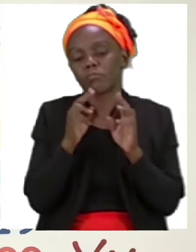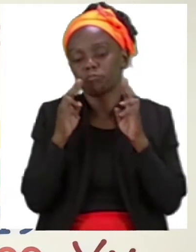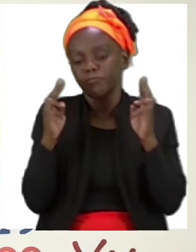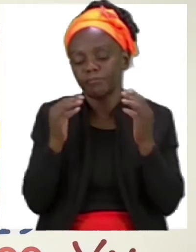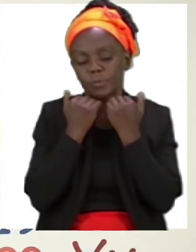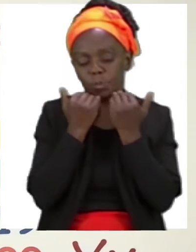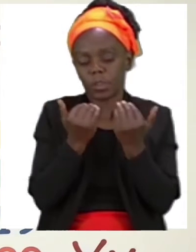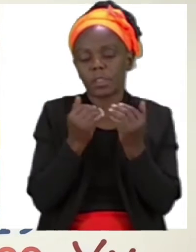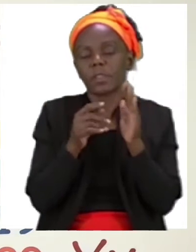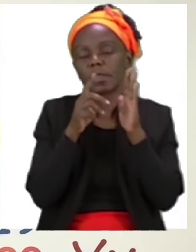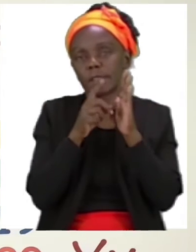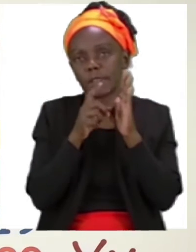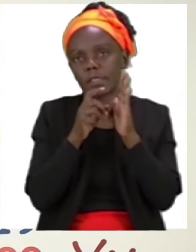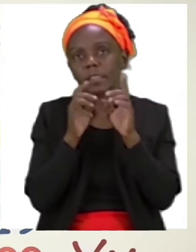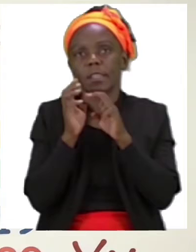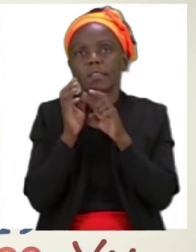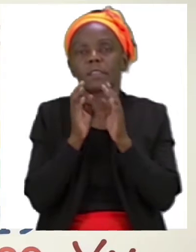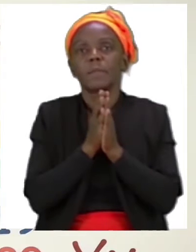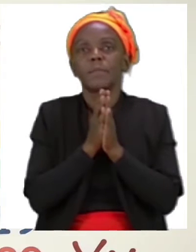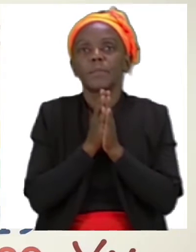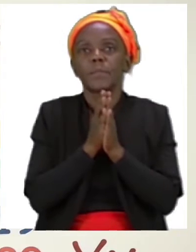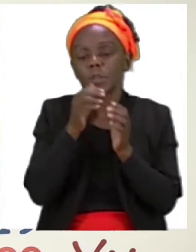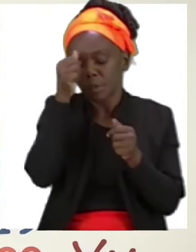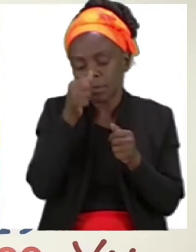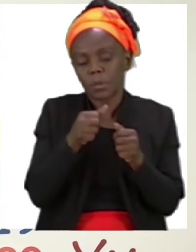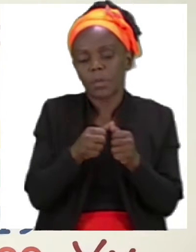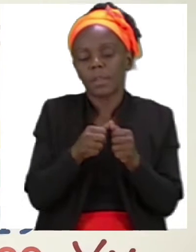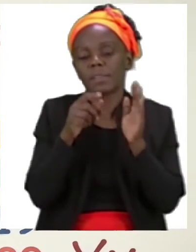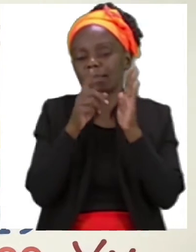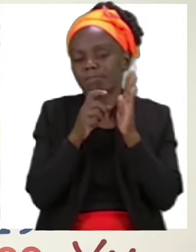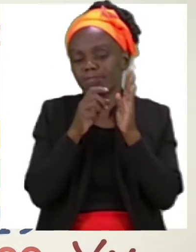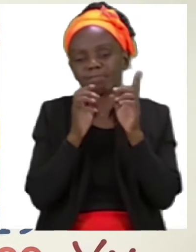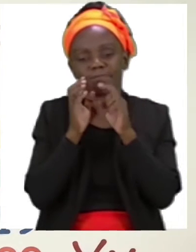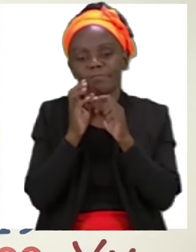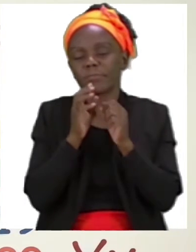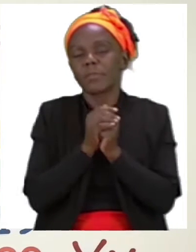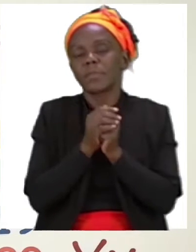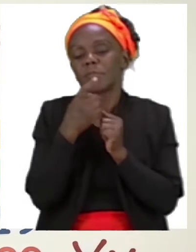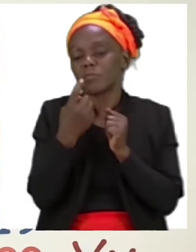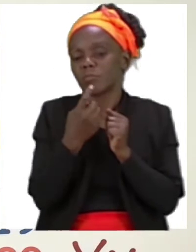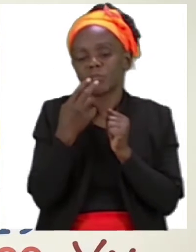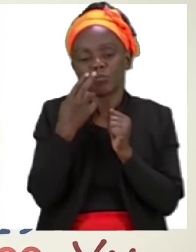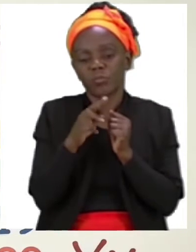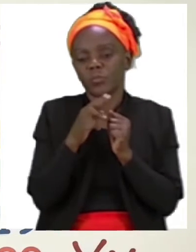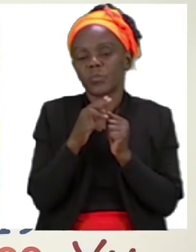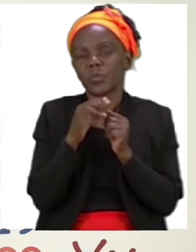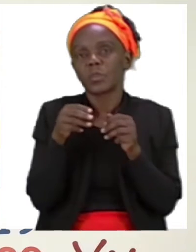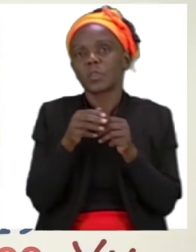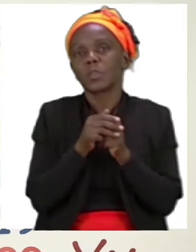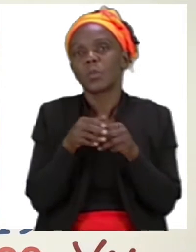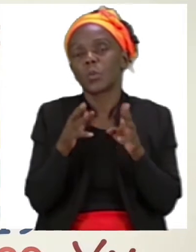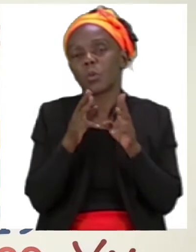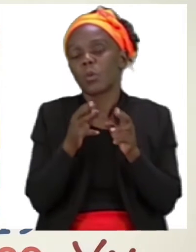us to sanitize. Remember, sanitizing is not the only way we can stay safe from